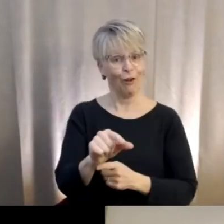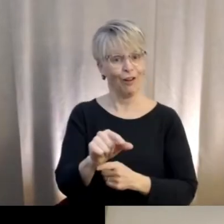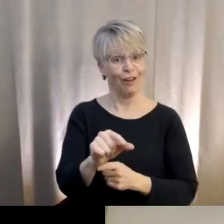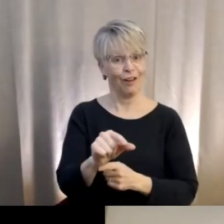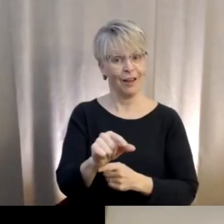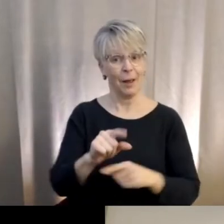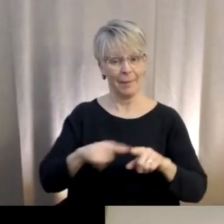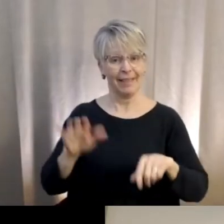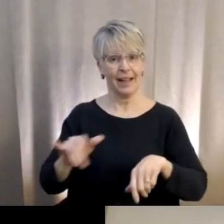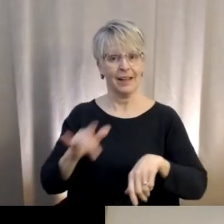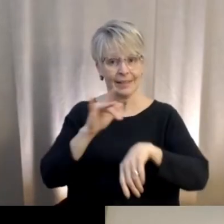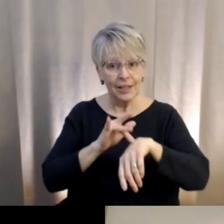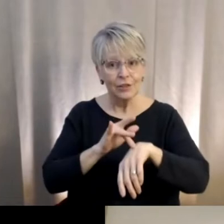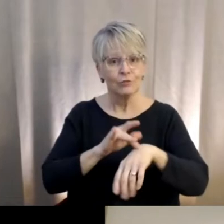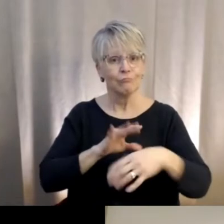it's the touch, it's the